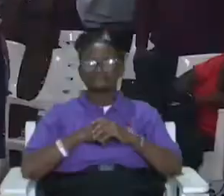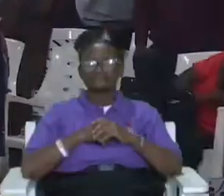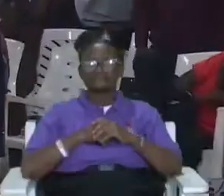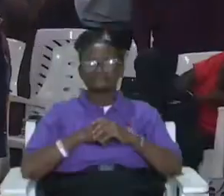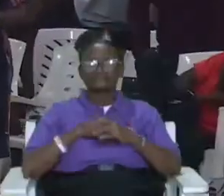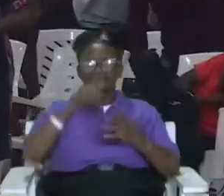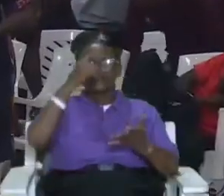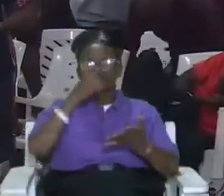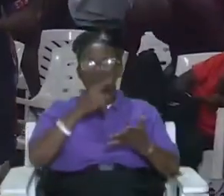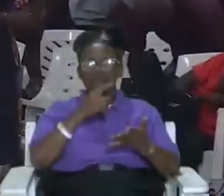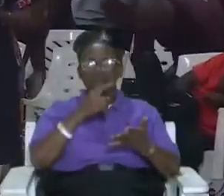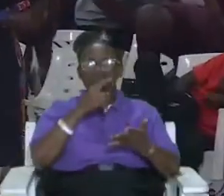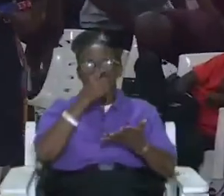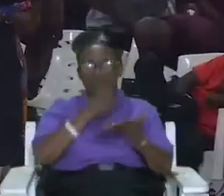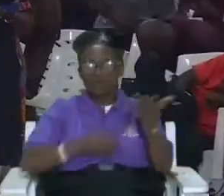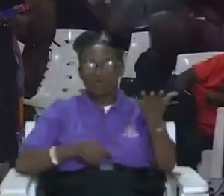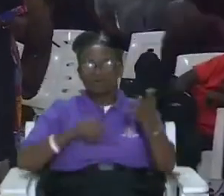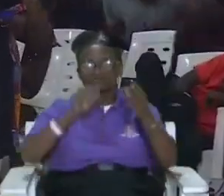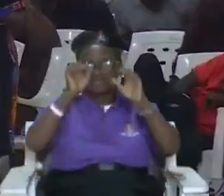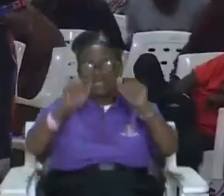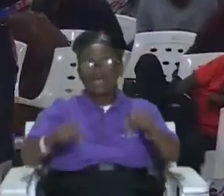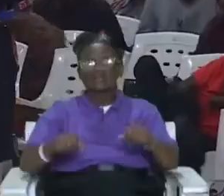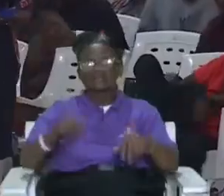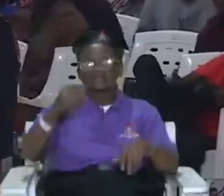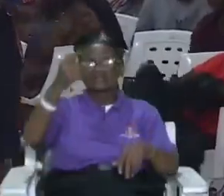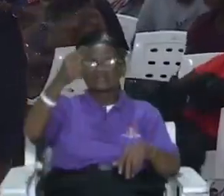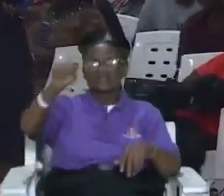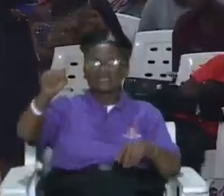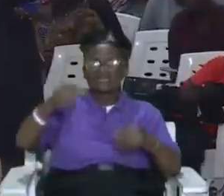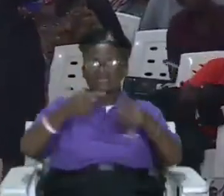What can the rod do?